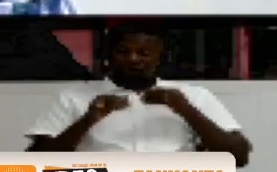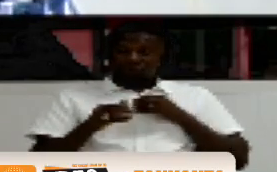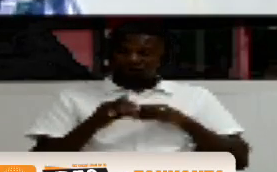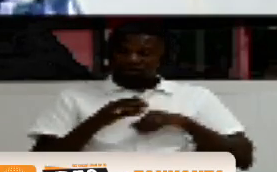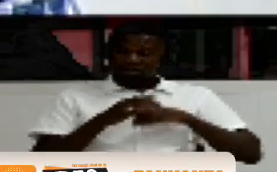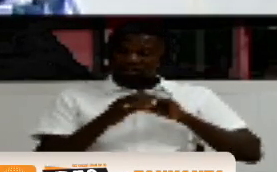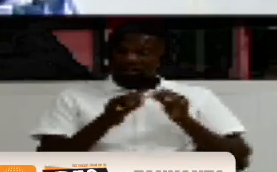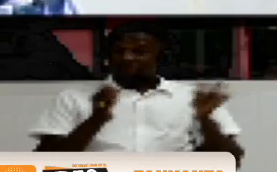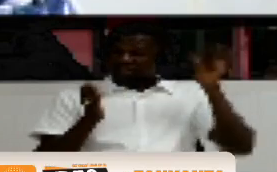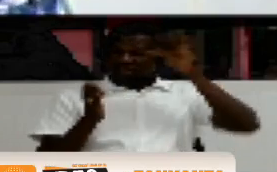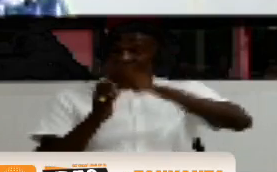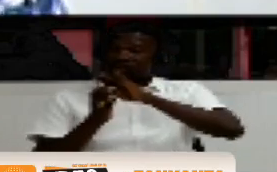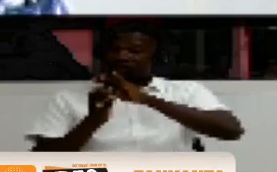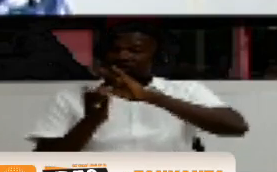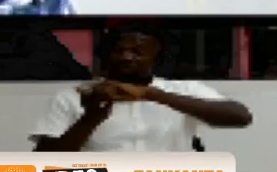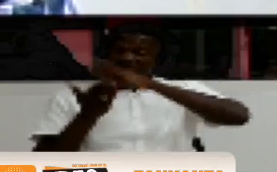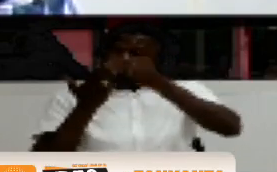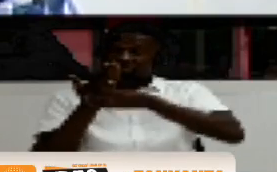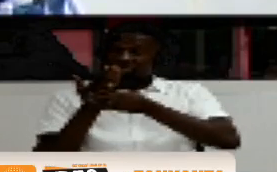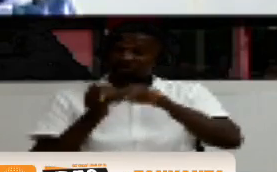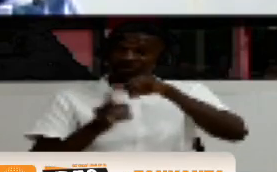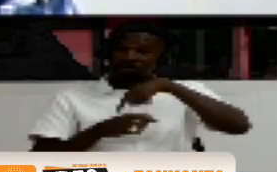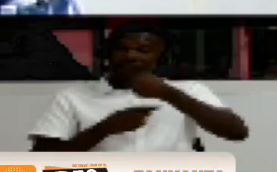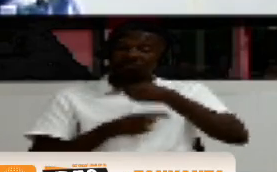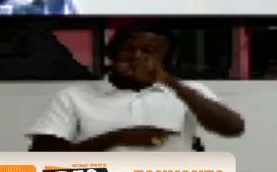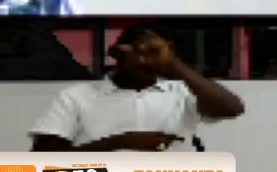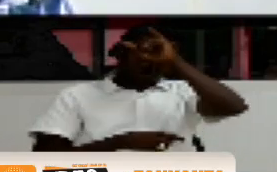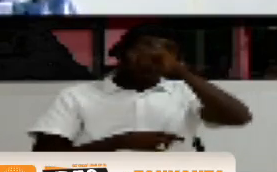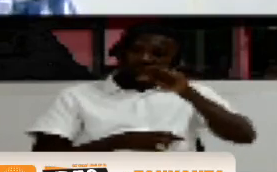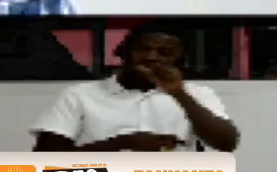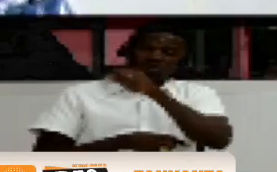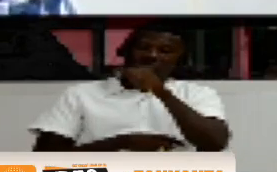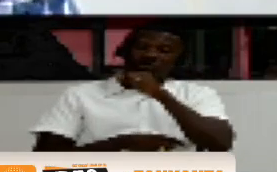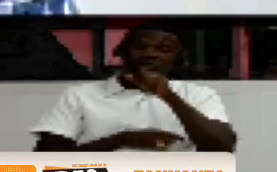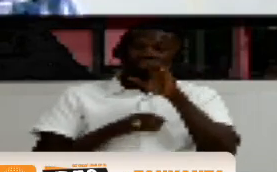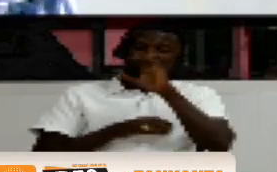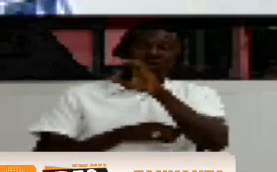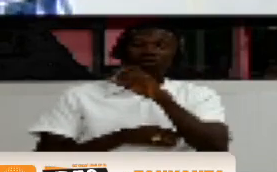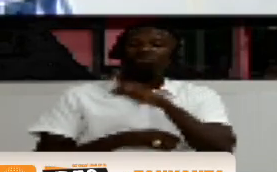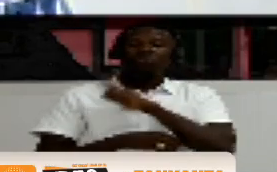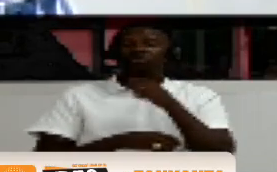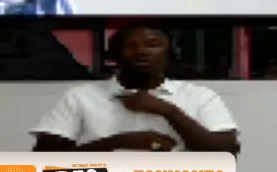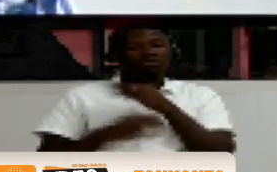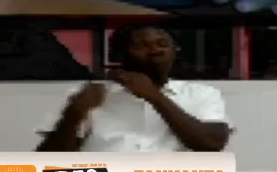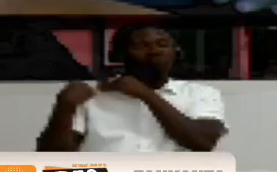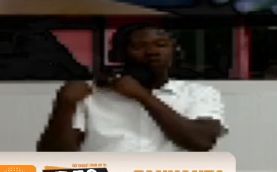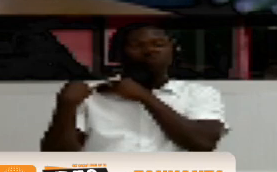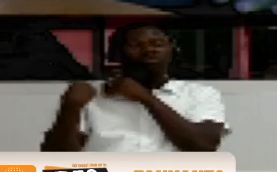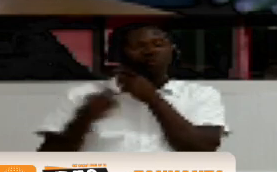evacuated from Egypt to another country, which is not his responsibility.